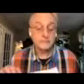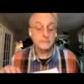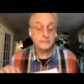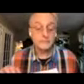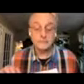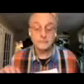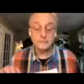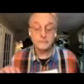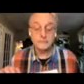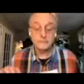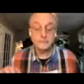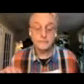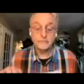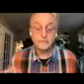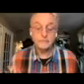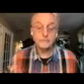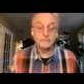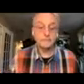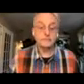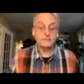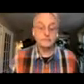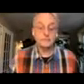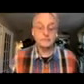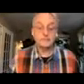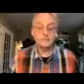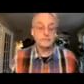to ensure safe learning never stops?